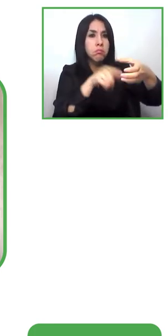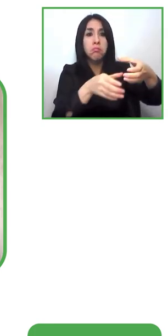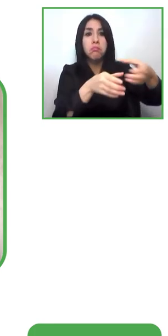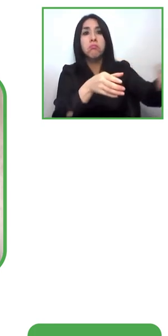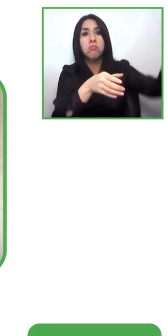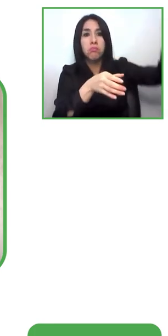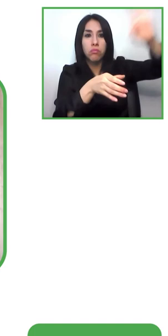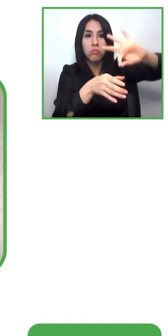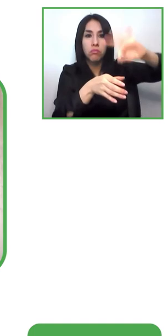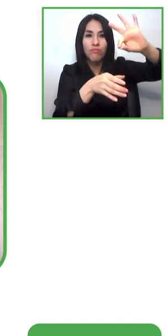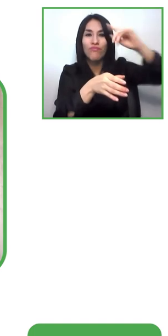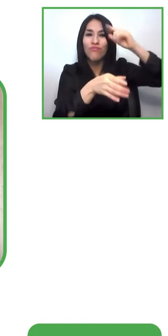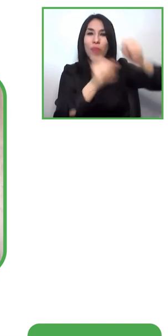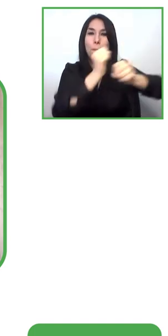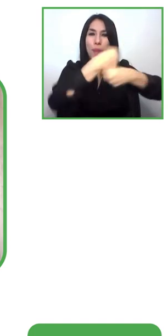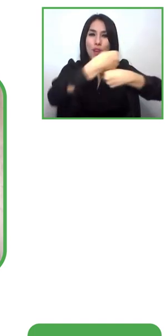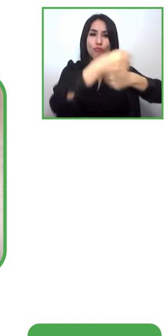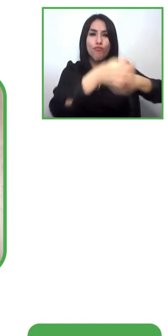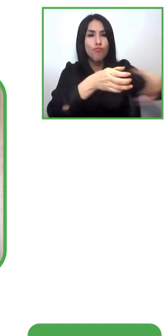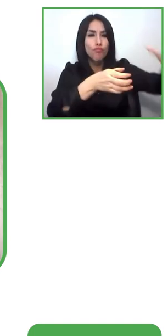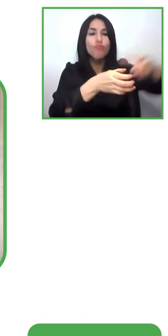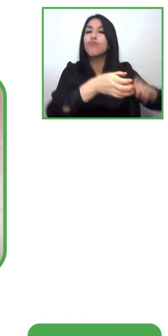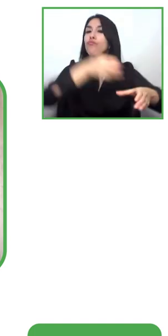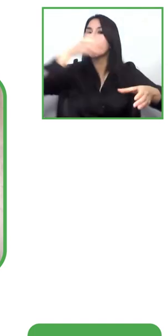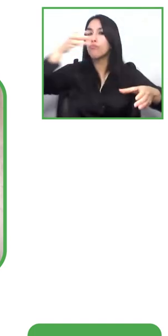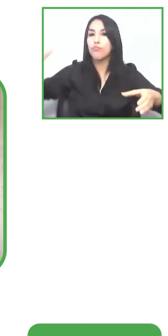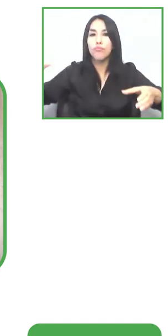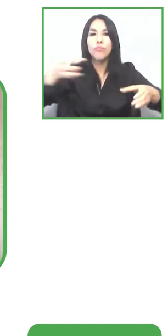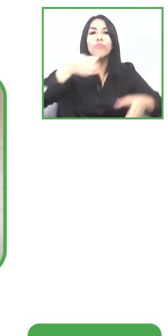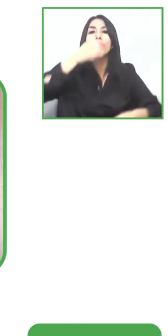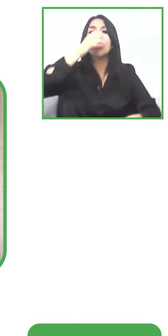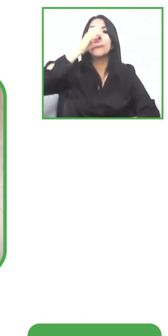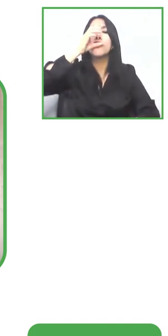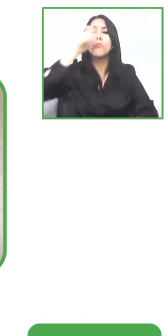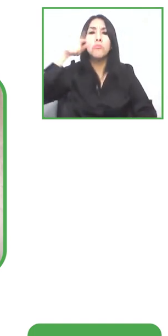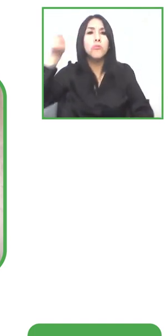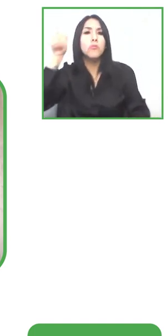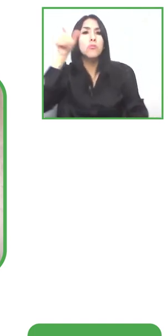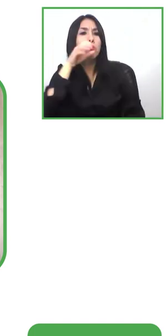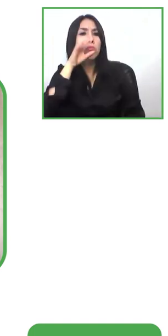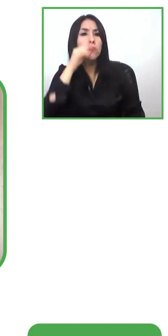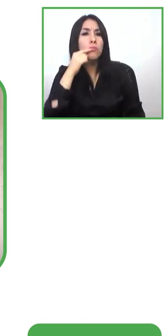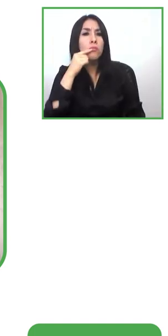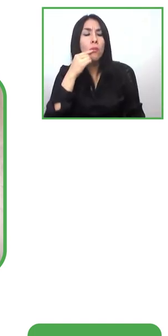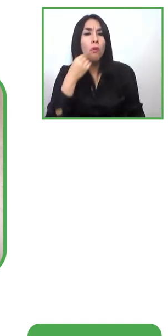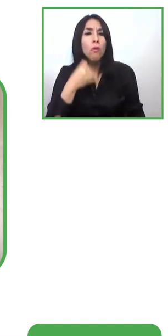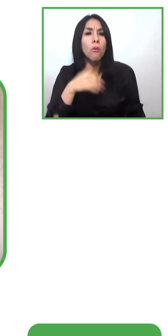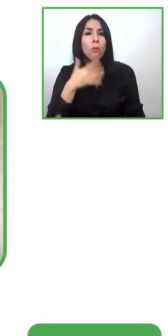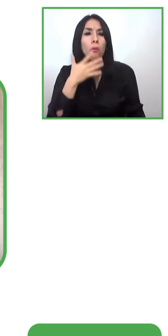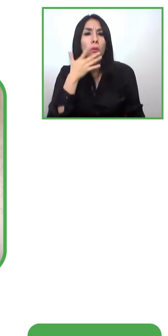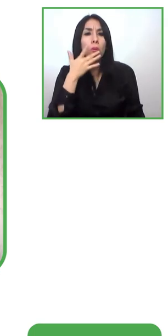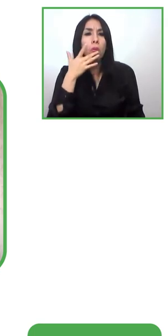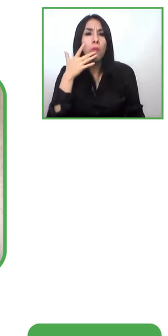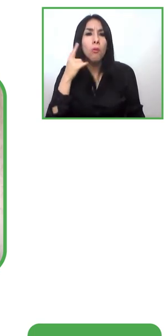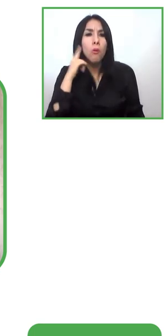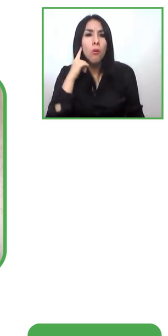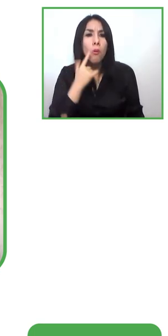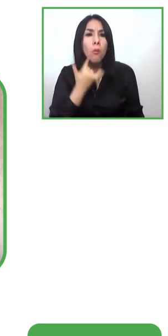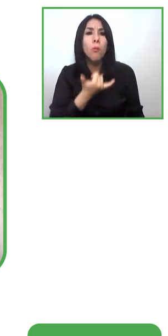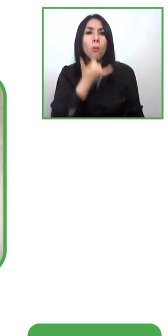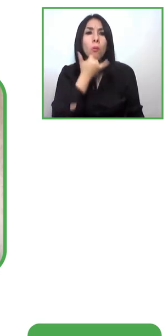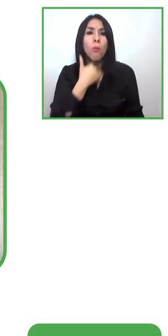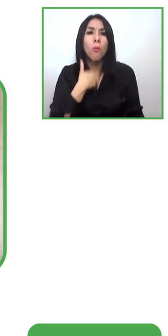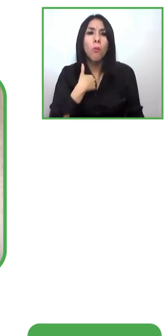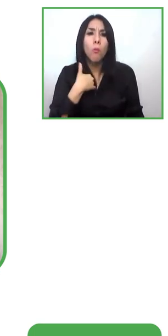on the farm. They're the ones that processed it. They roasted it, and then they brewed it as a barista in the cafe. When a customer sees a